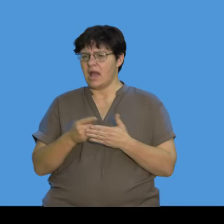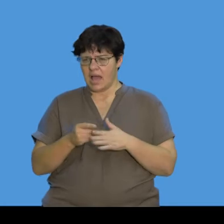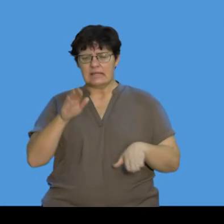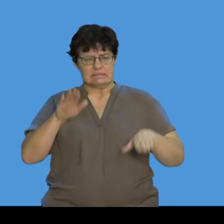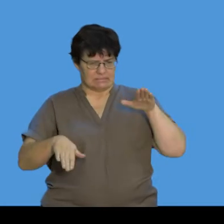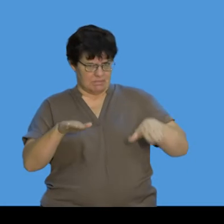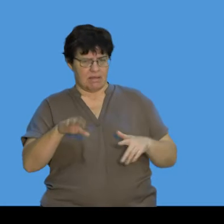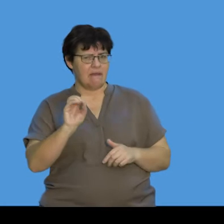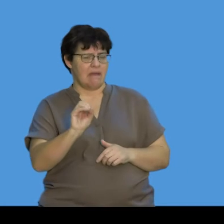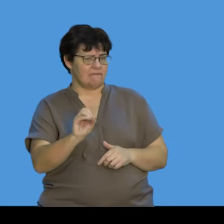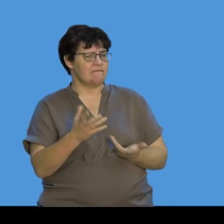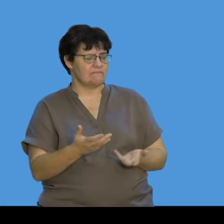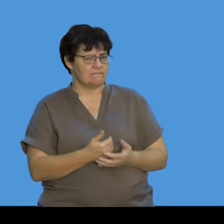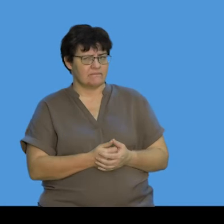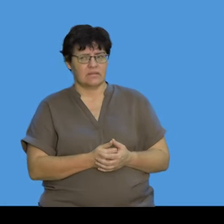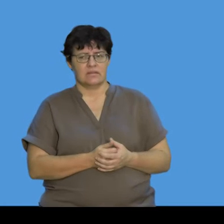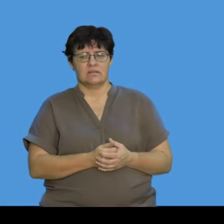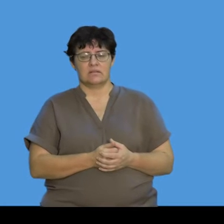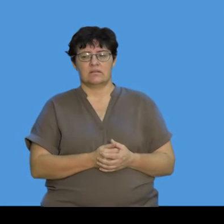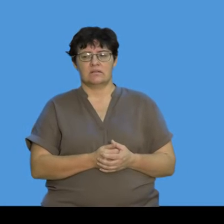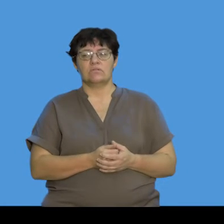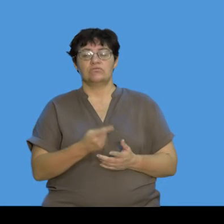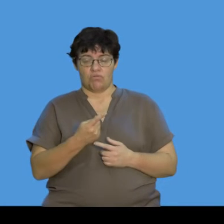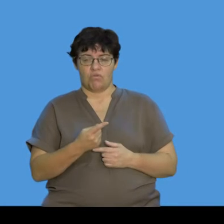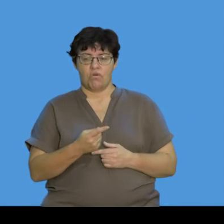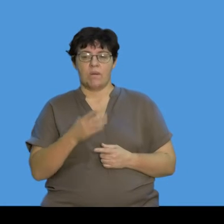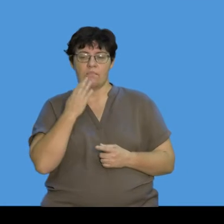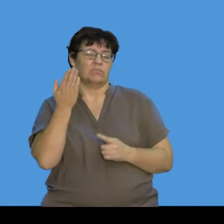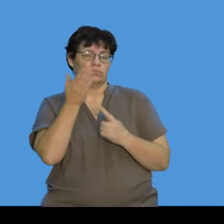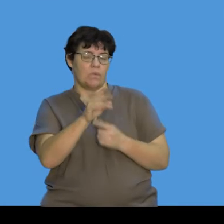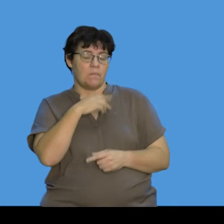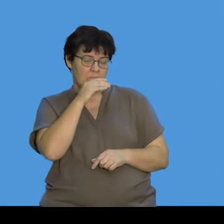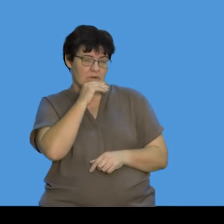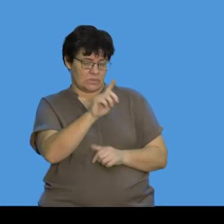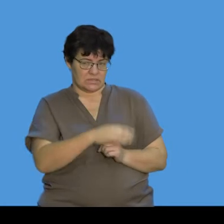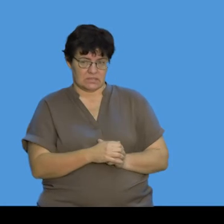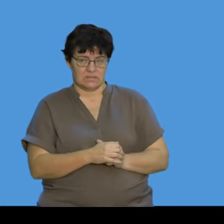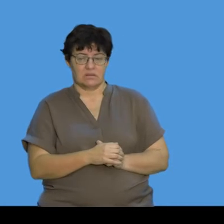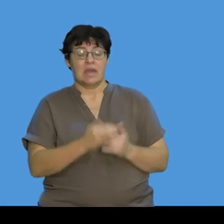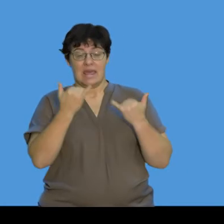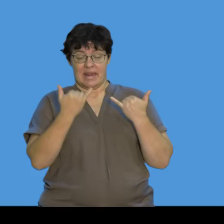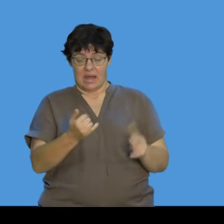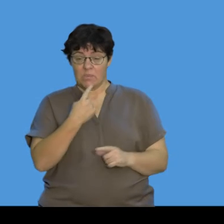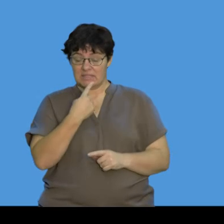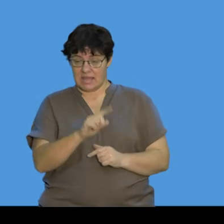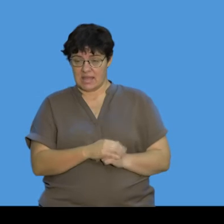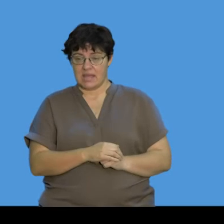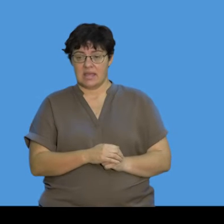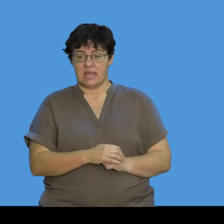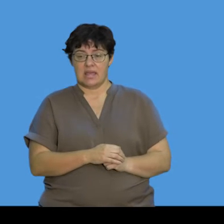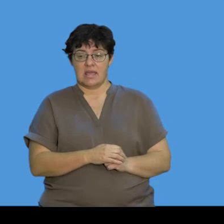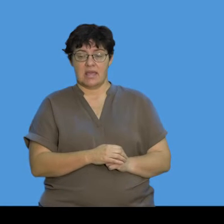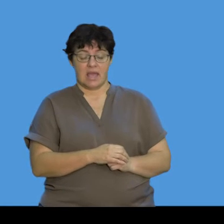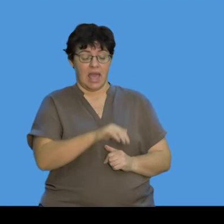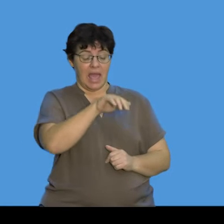then there will be some similarities that I'm going to find there, right? So let me just show you what I mean. I'm going to say, if I